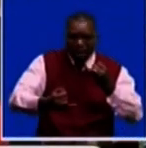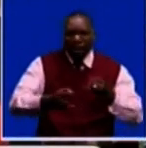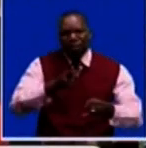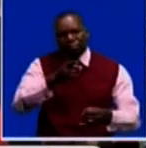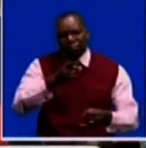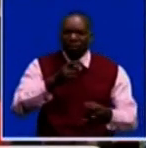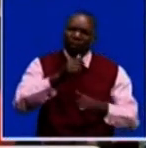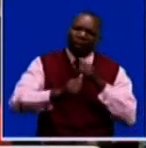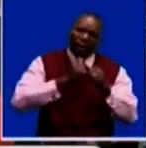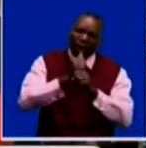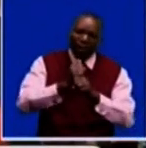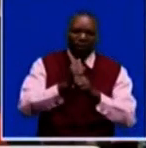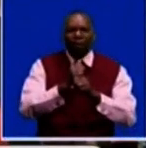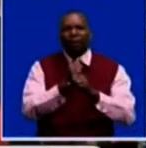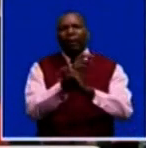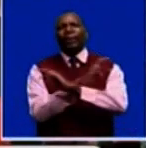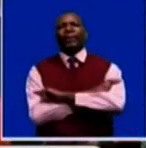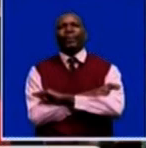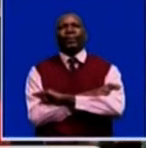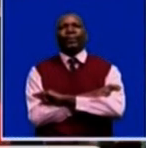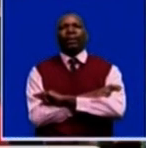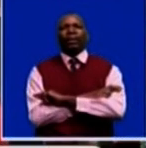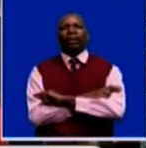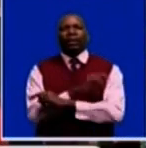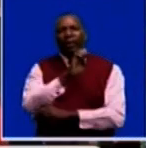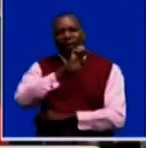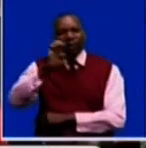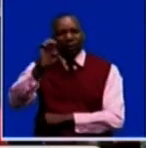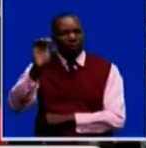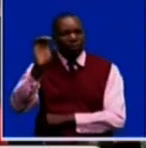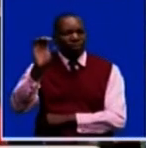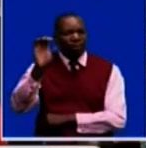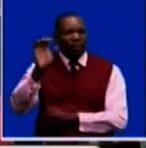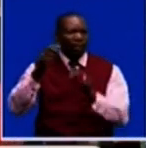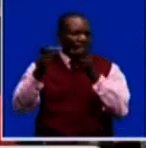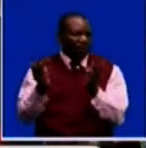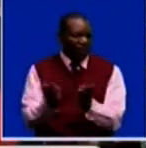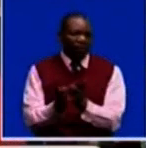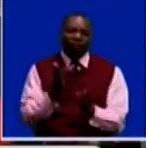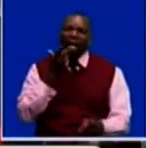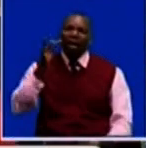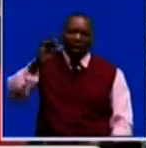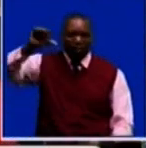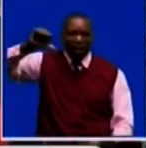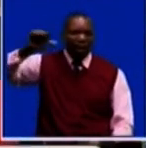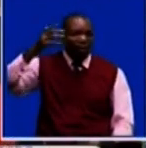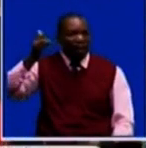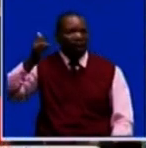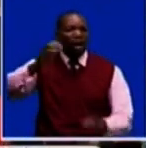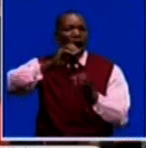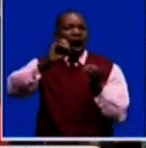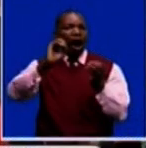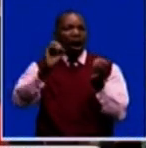his annual leave at that well-known location in Eastern Province. So therefore it is very unfortunate that we have seen the